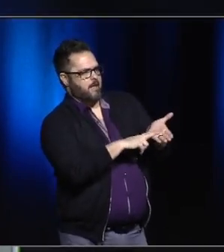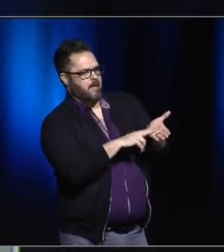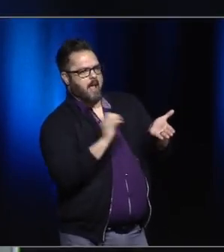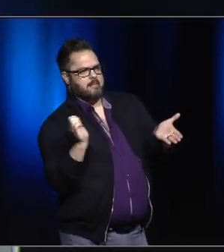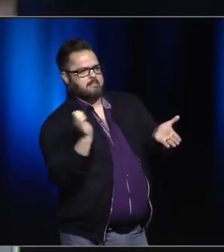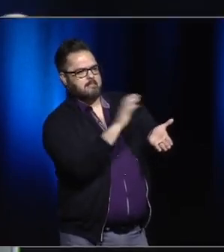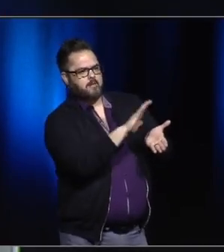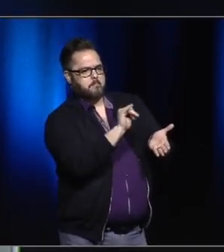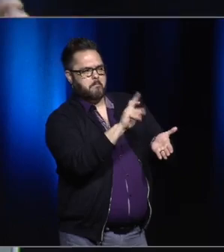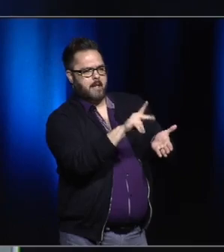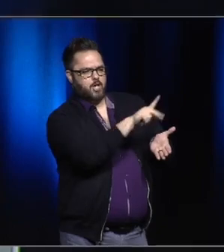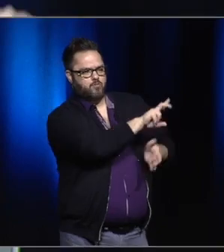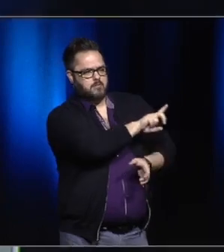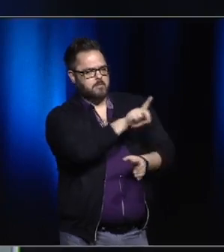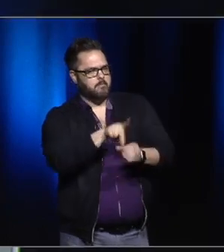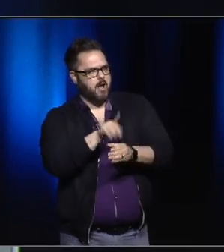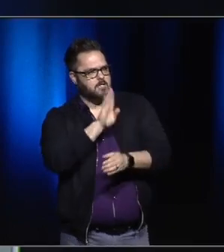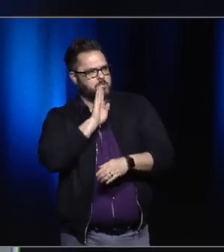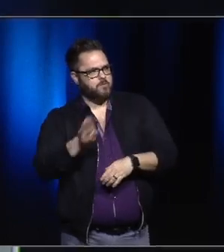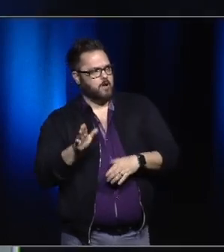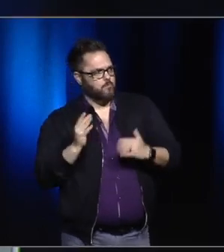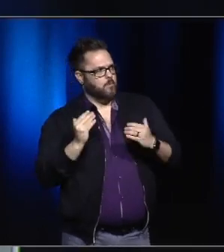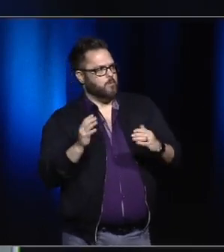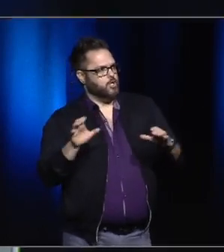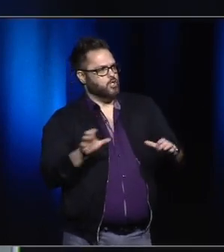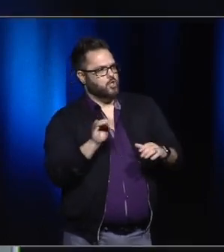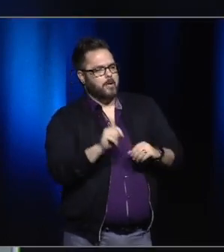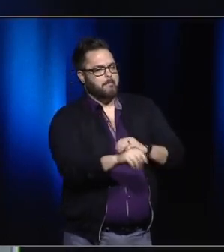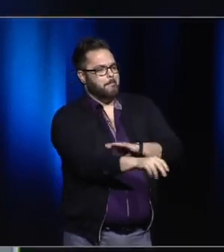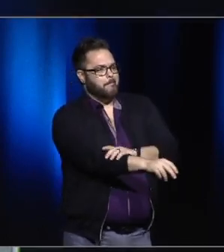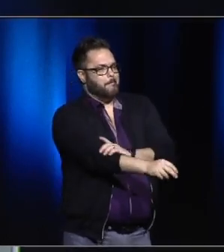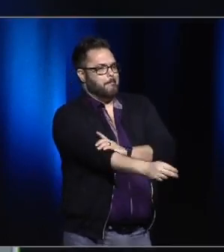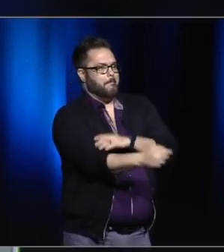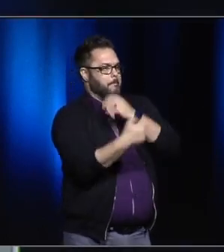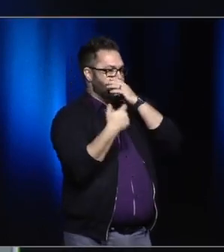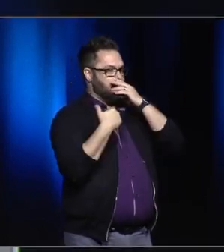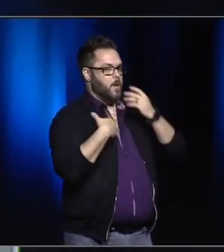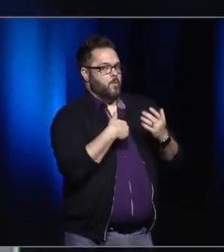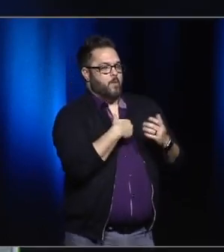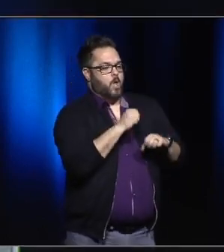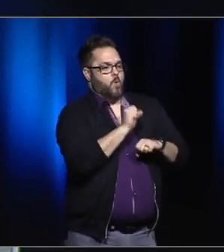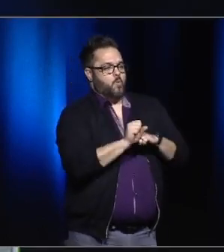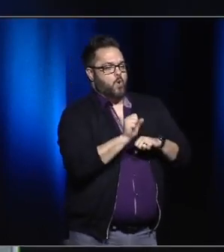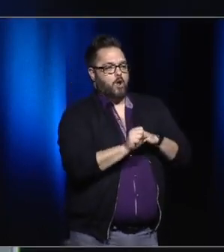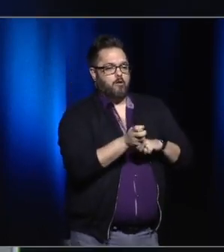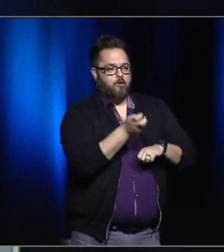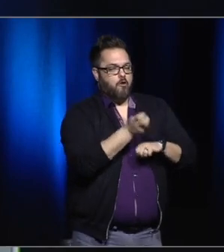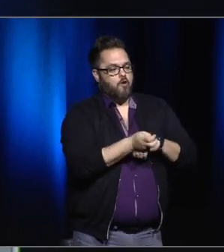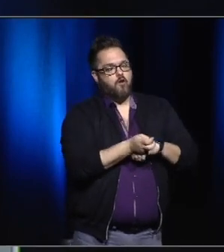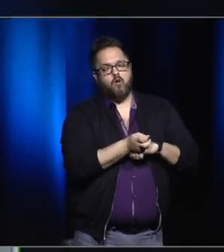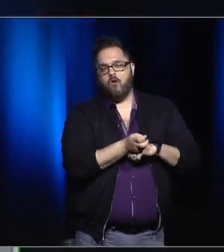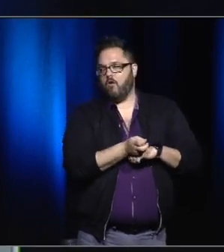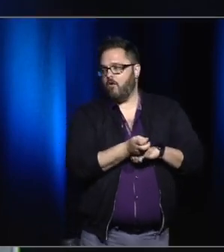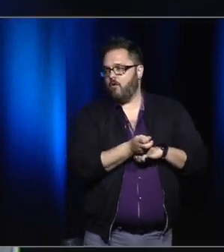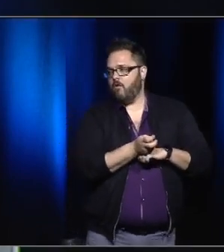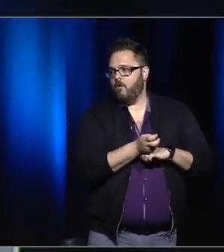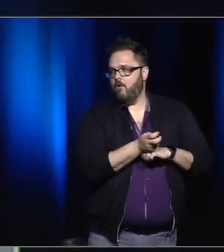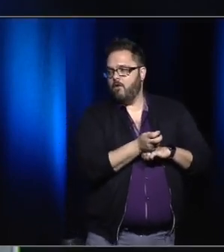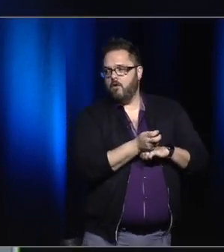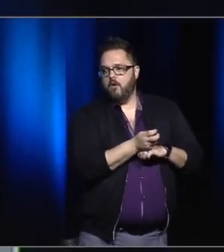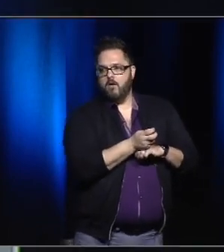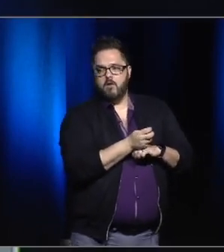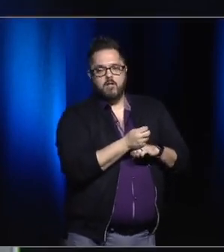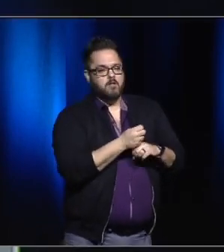account, and you can put the money in there and we'll do it. But we genuinely are working our hardest to do it. Pressure